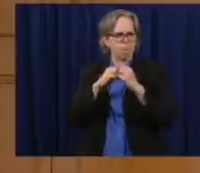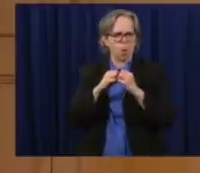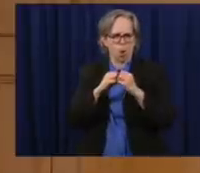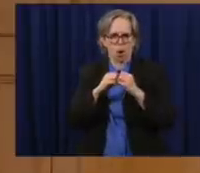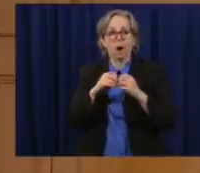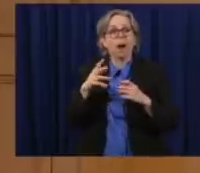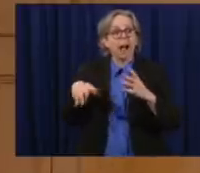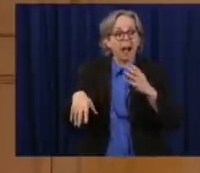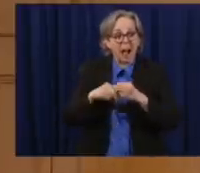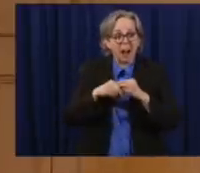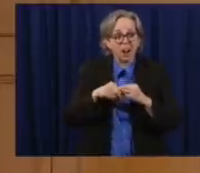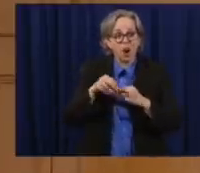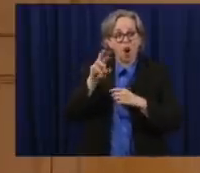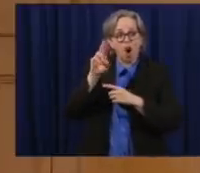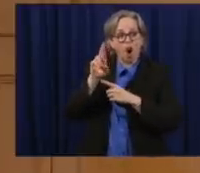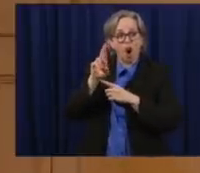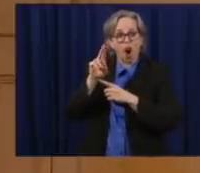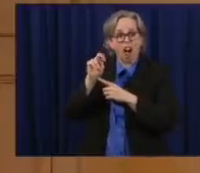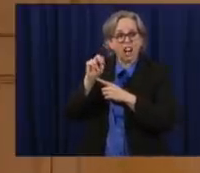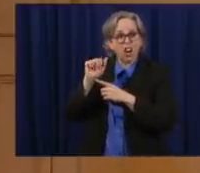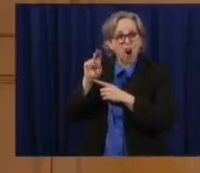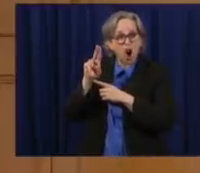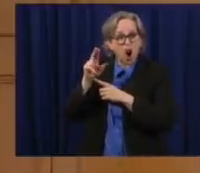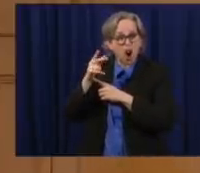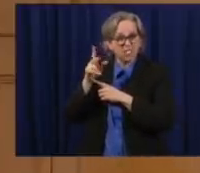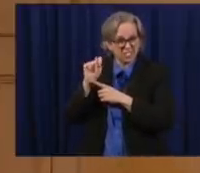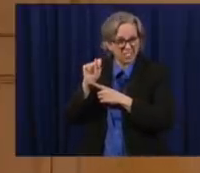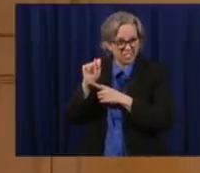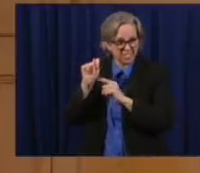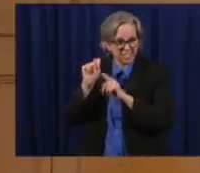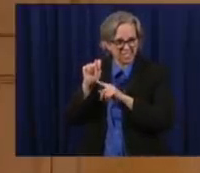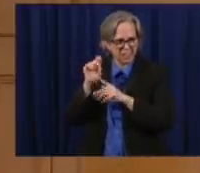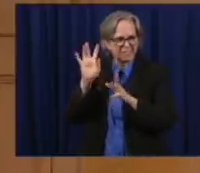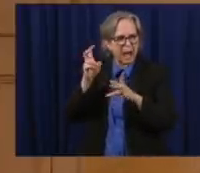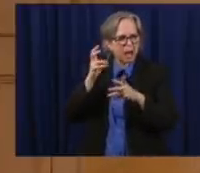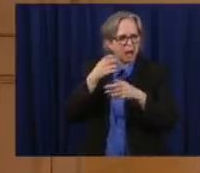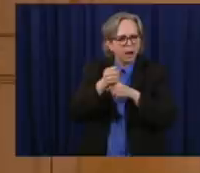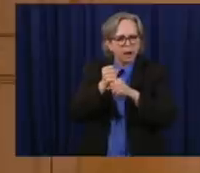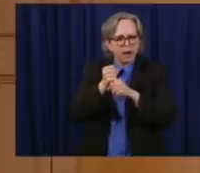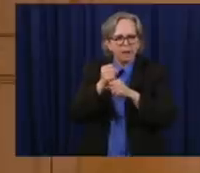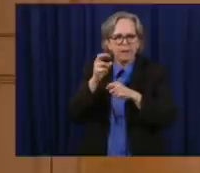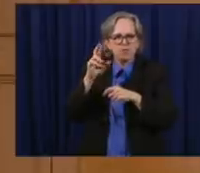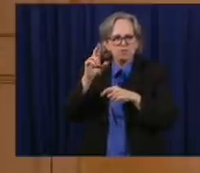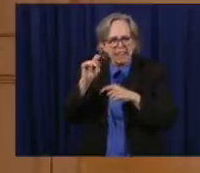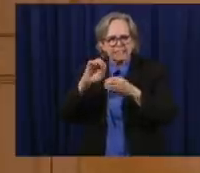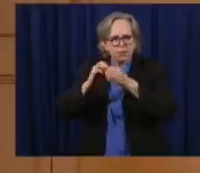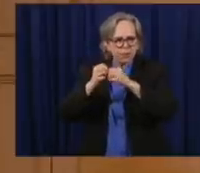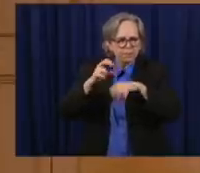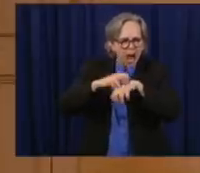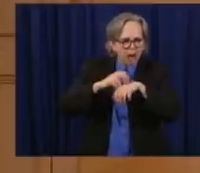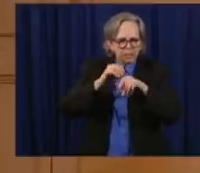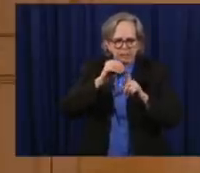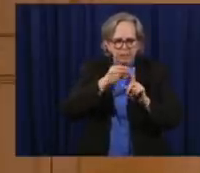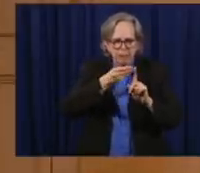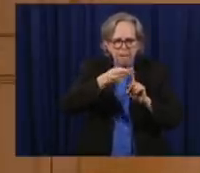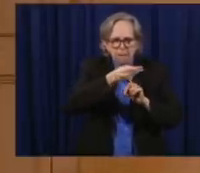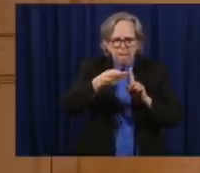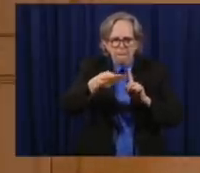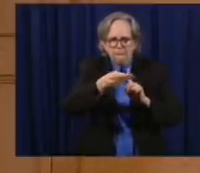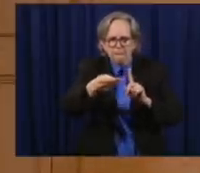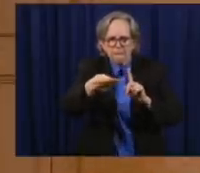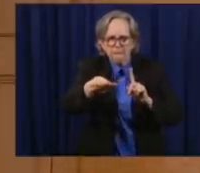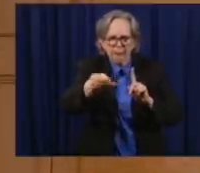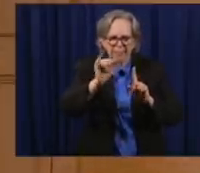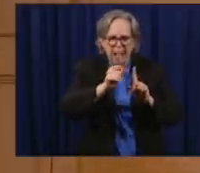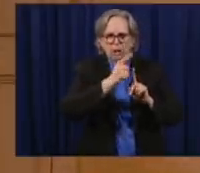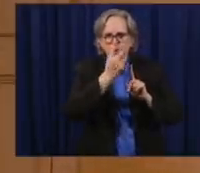R0, which is sort of a reproduction rate, infectivity. Again, none of these numbers are perfect, unfortunately, because